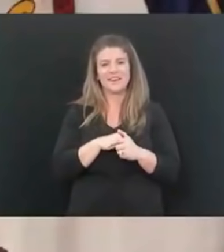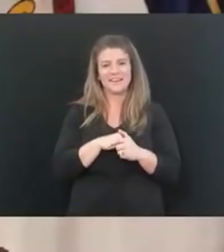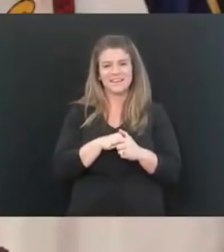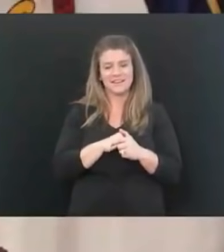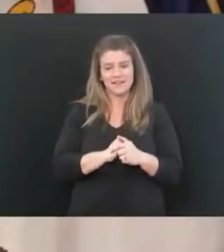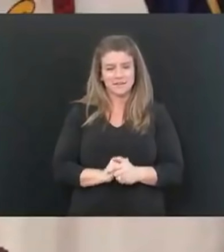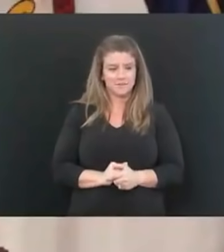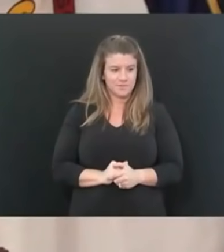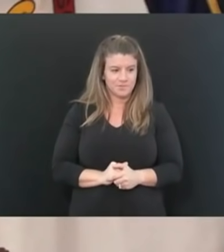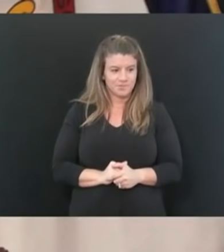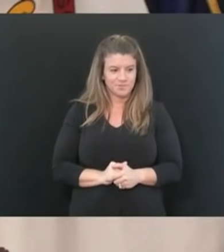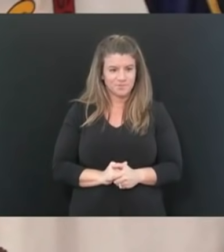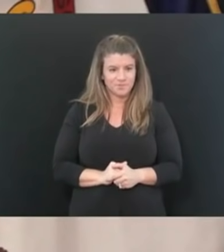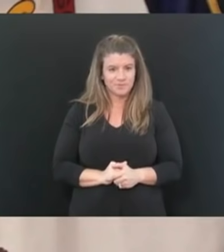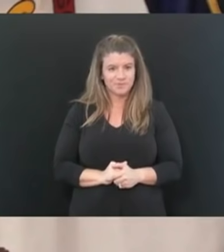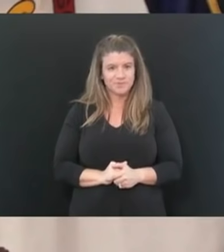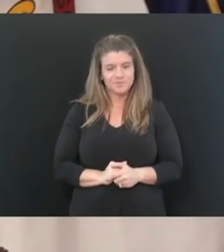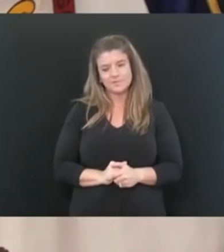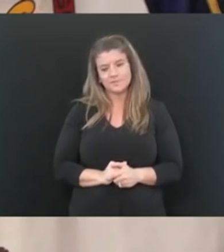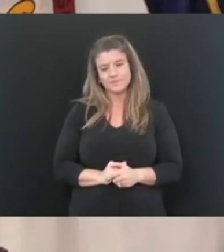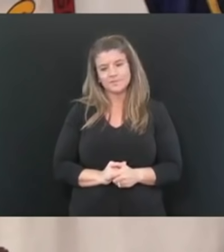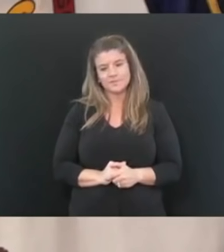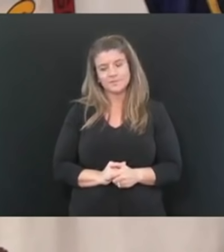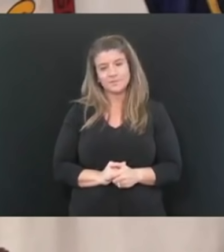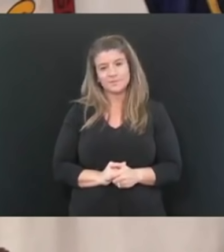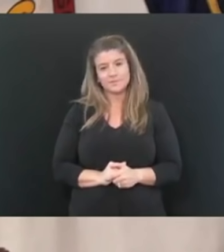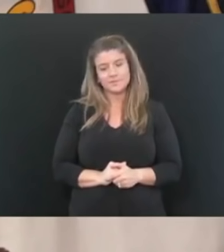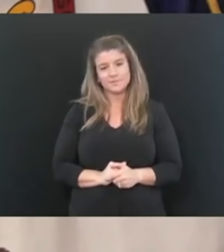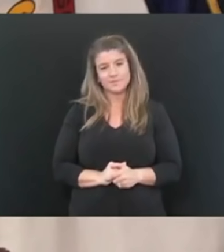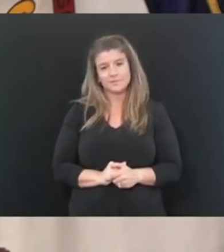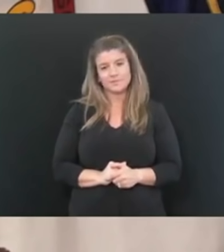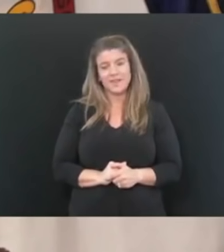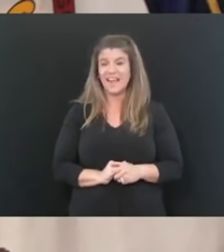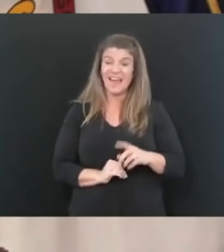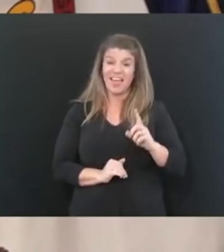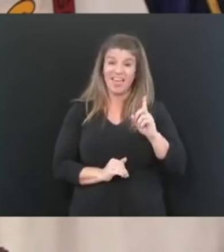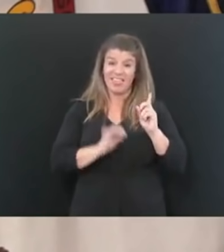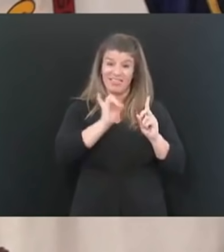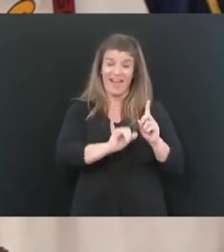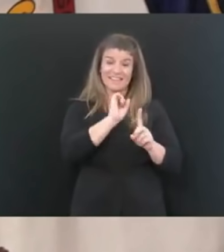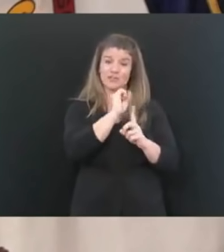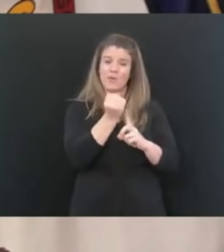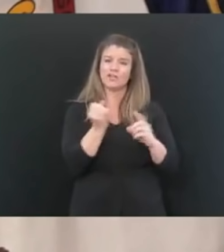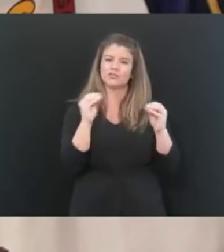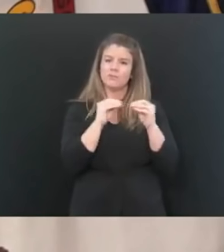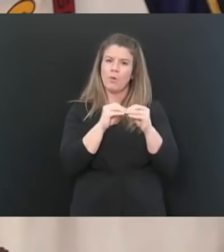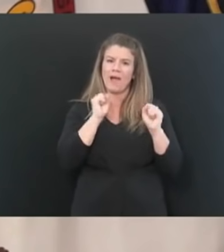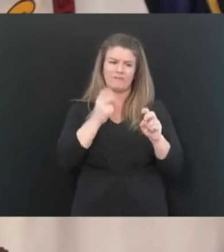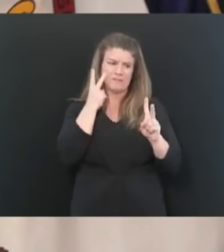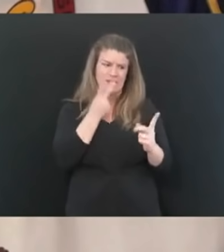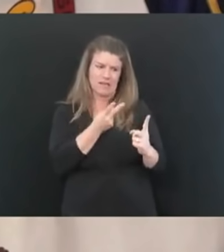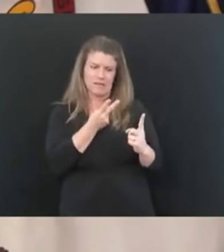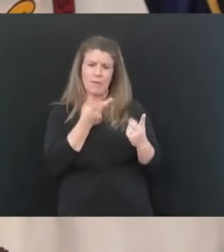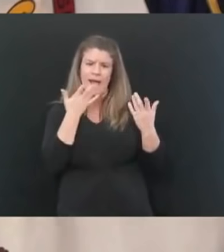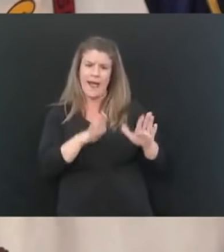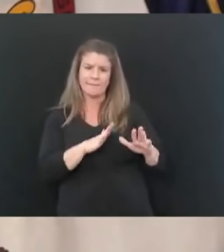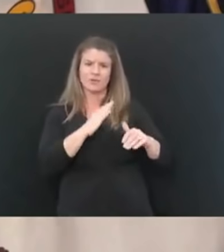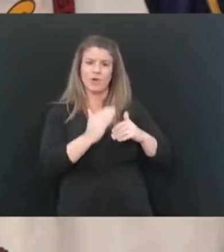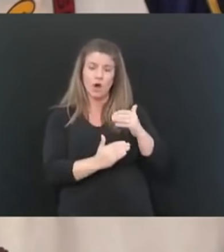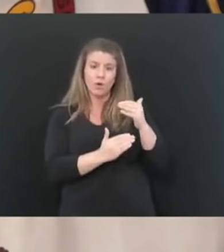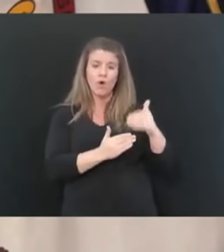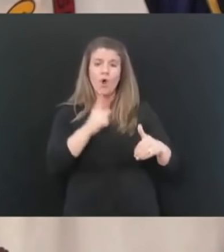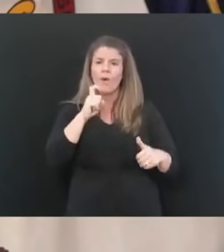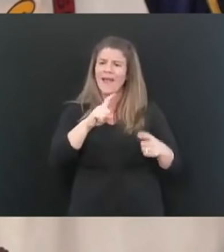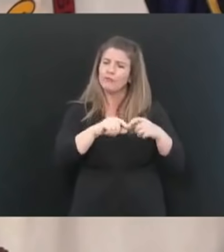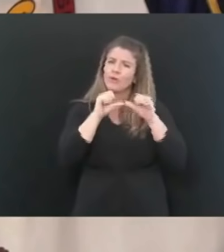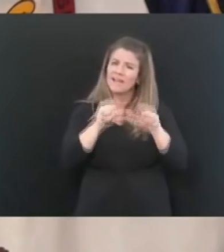going to be, almost a play as we go. We're going to have to continue to